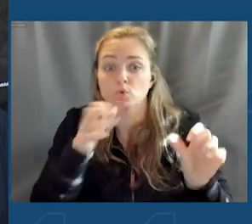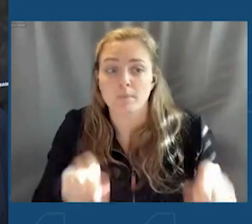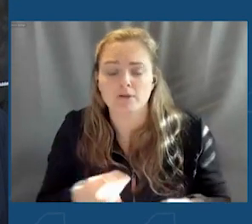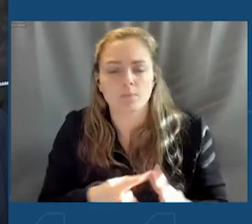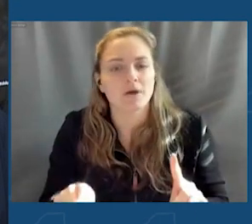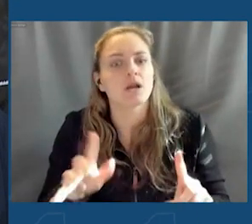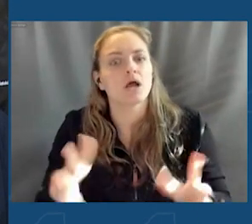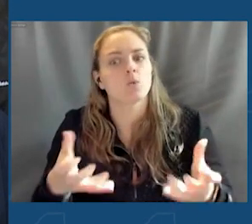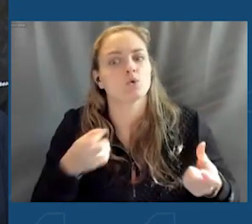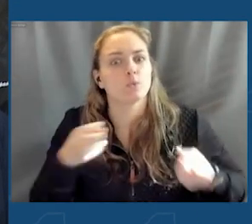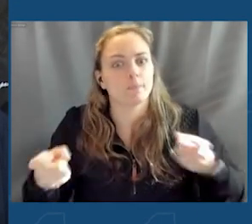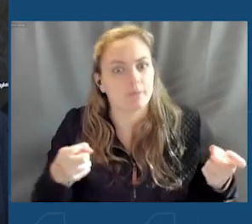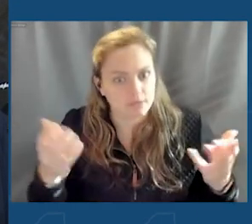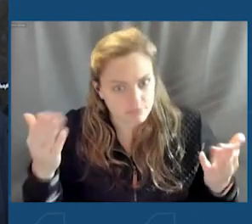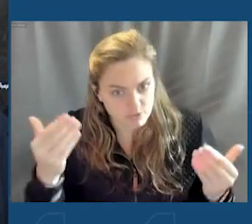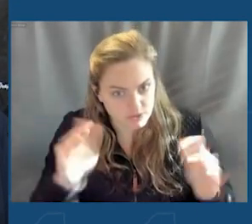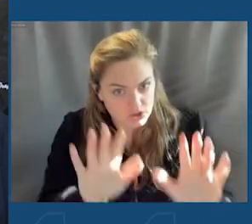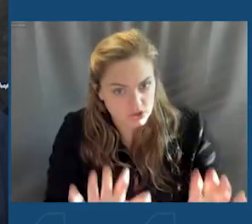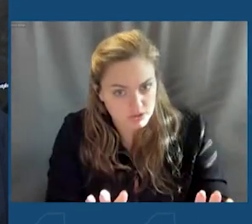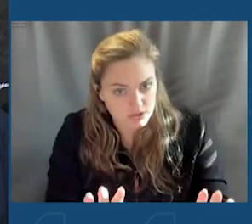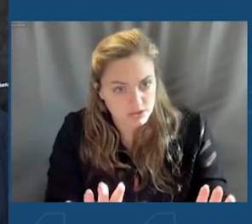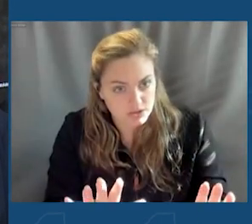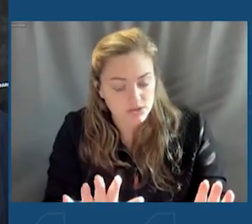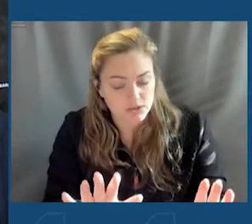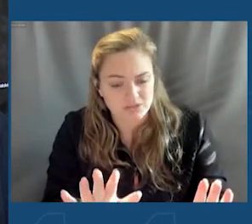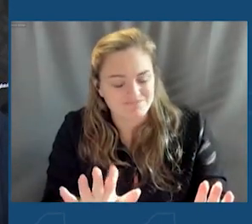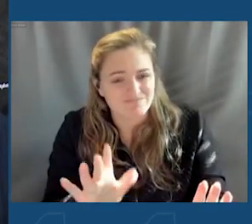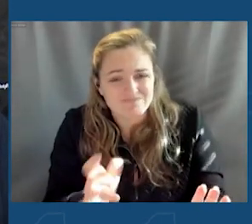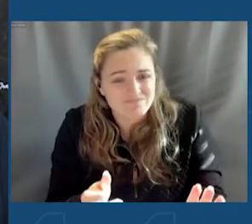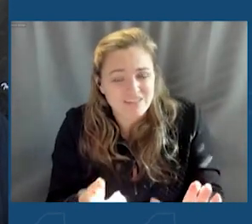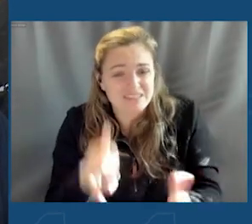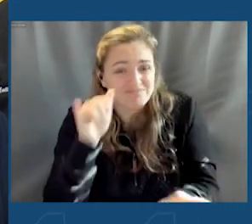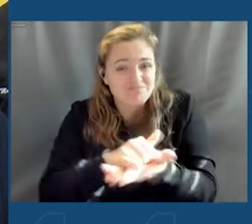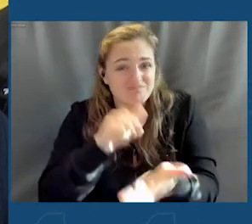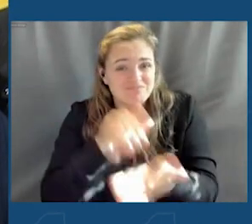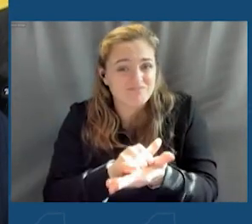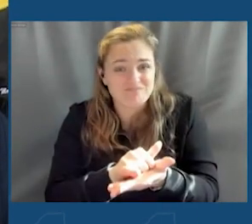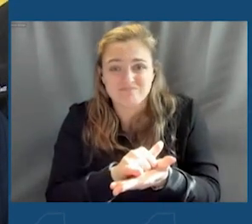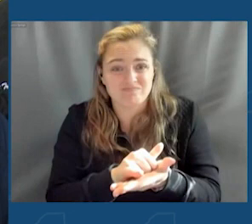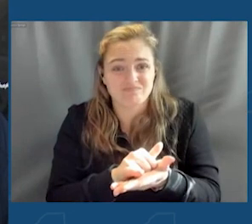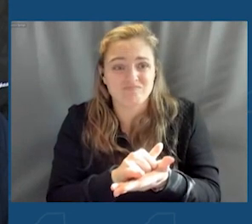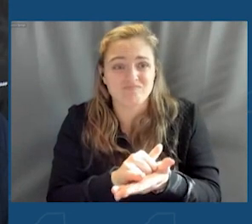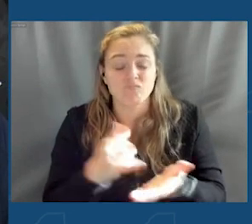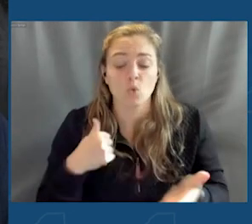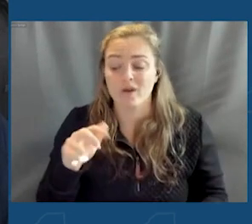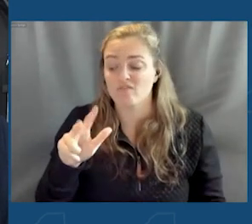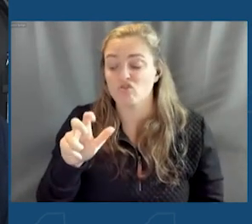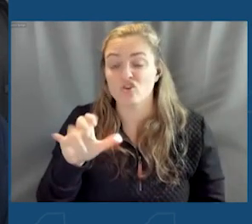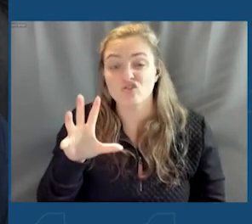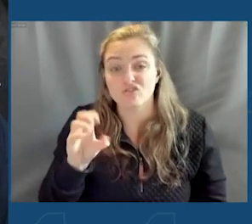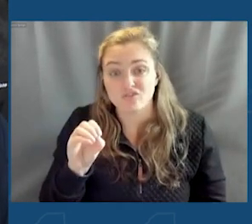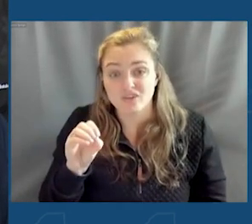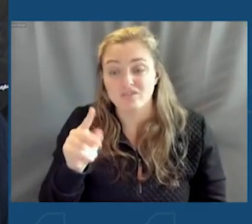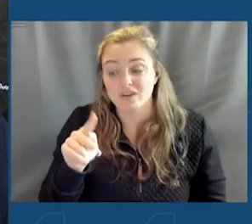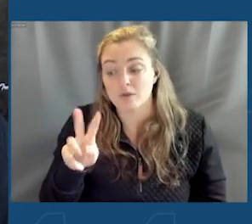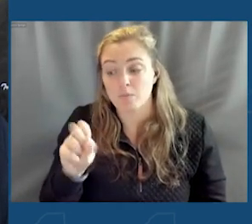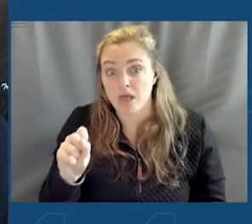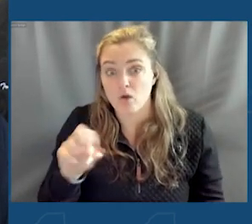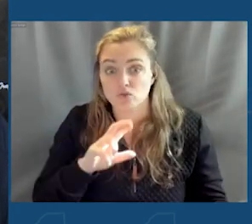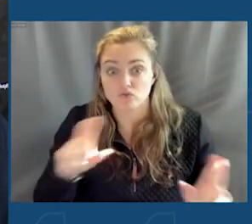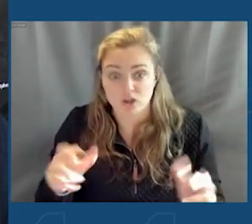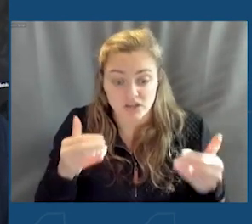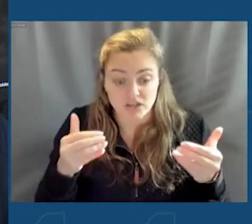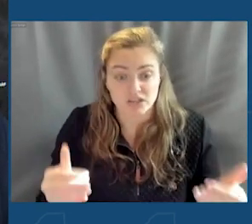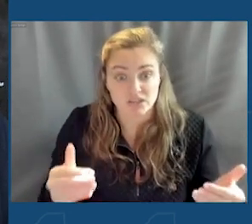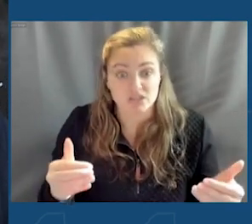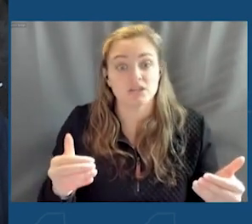manage expectations here. It is almost impossible, despite the fact that we have over 350 plows, hundreds and hundreds